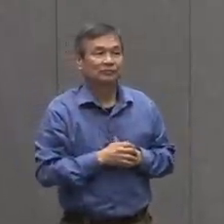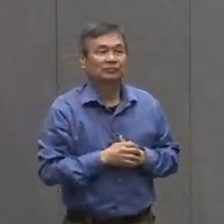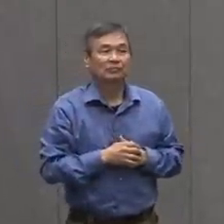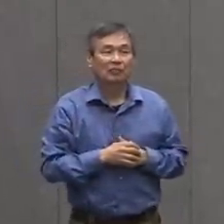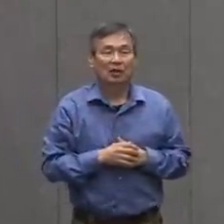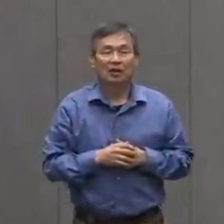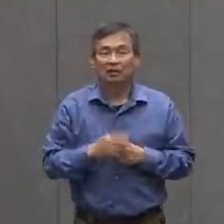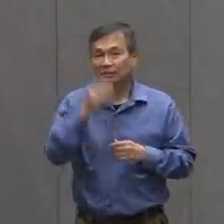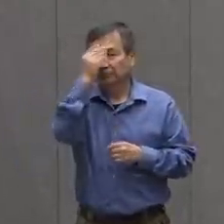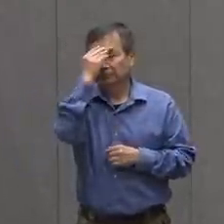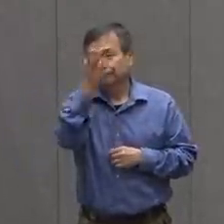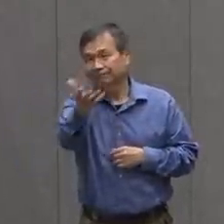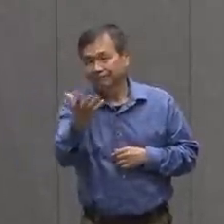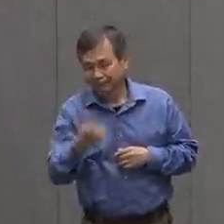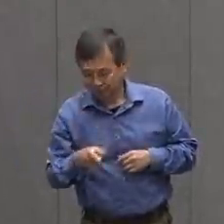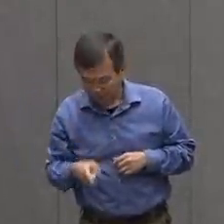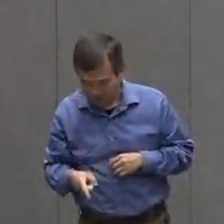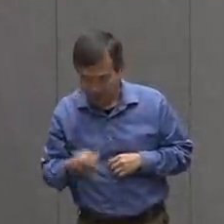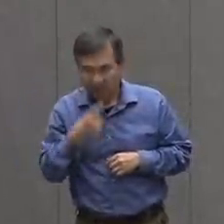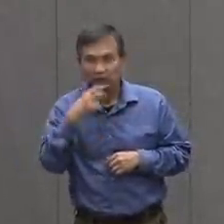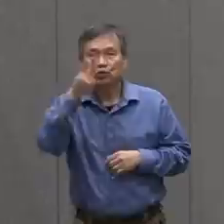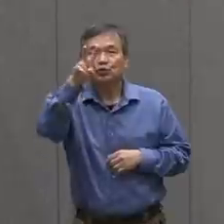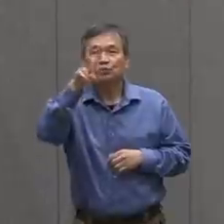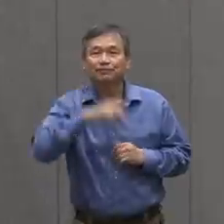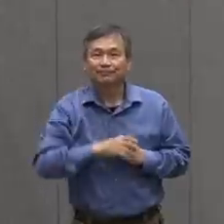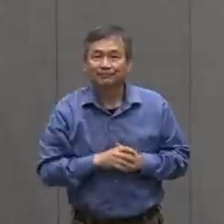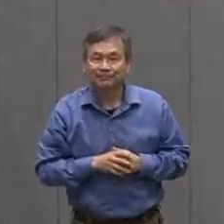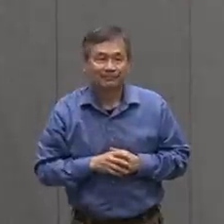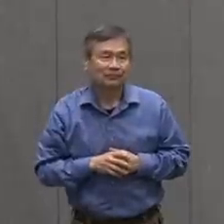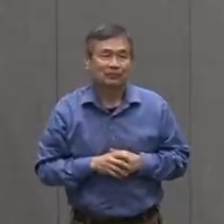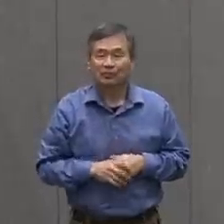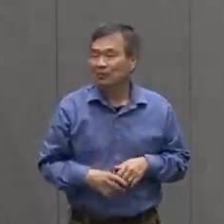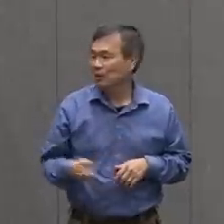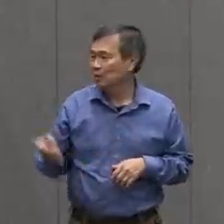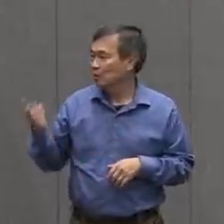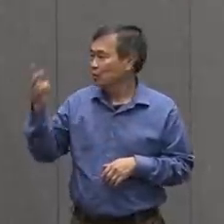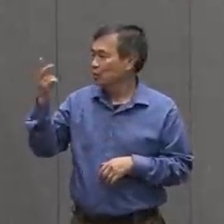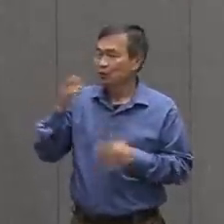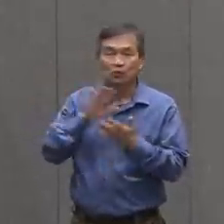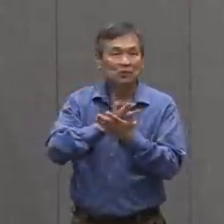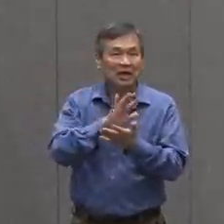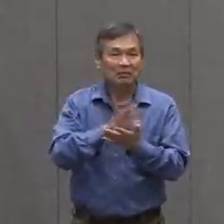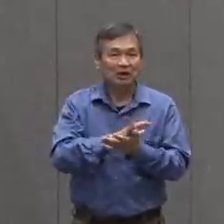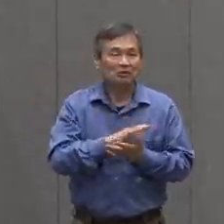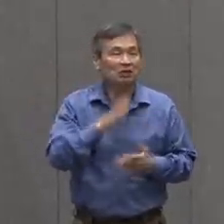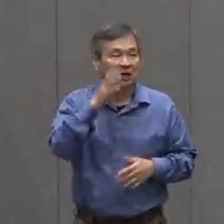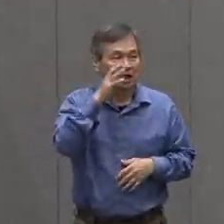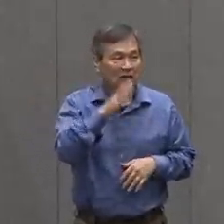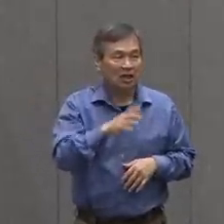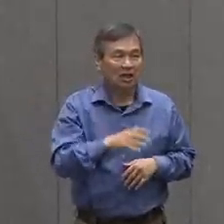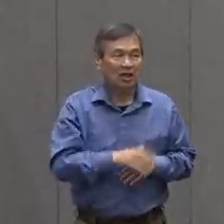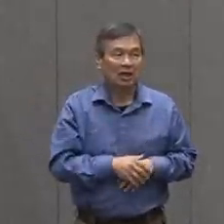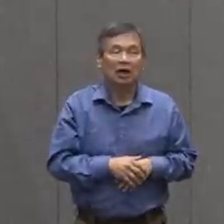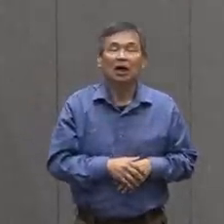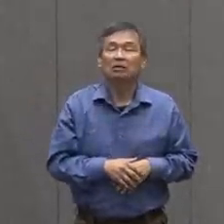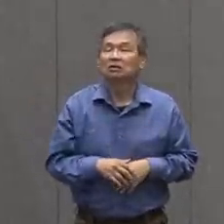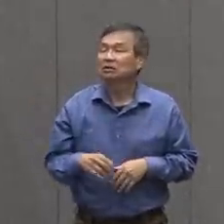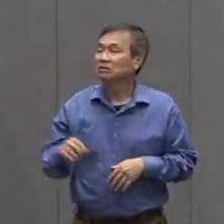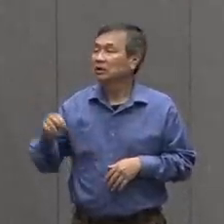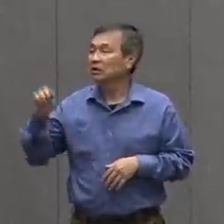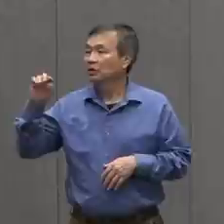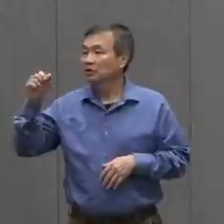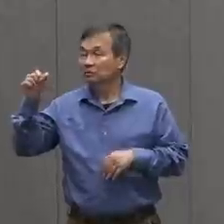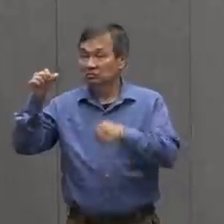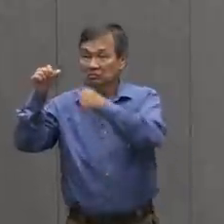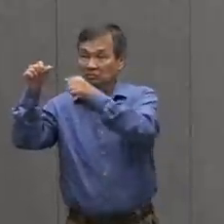I got the number 2. So I'm going to use 2 pieces of paper and I'm going to stick them up there on my 10 frame to